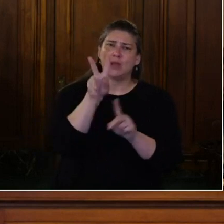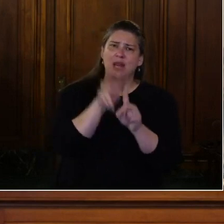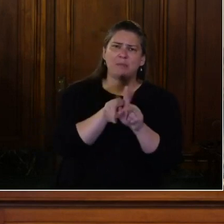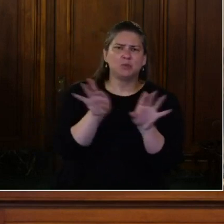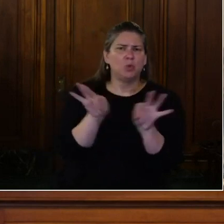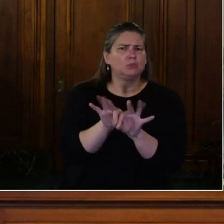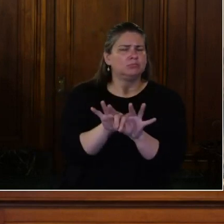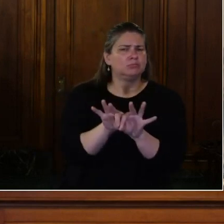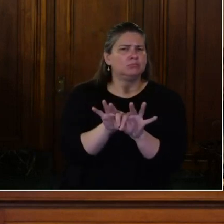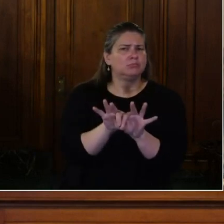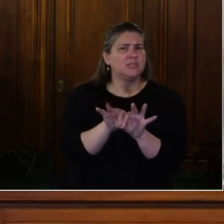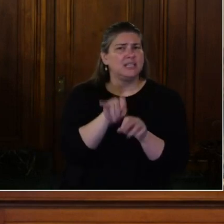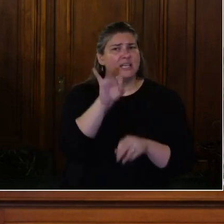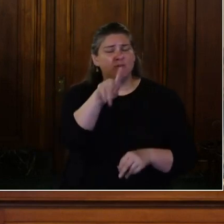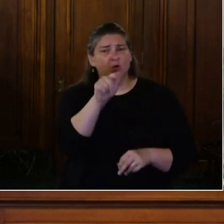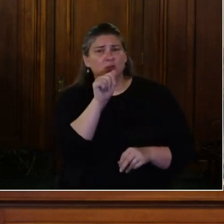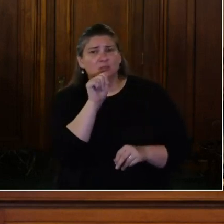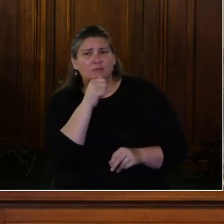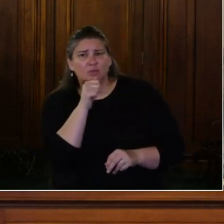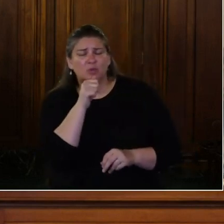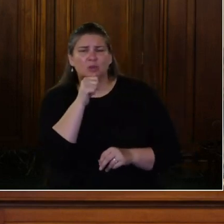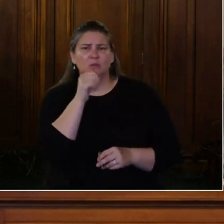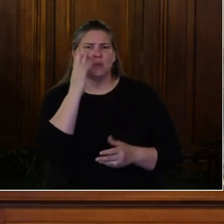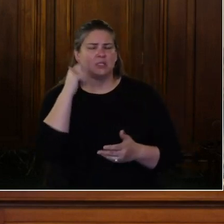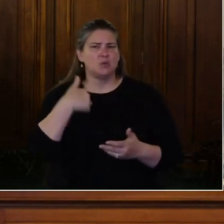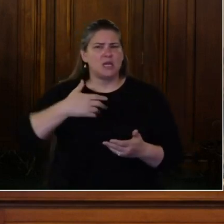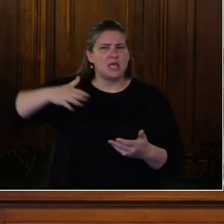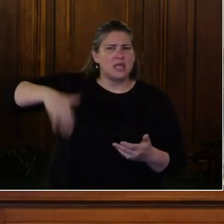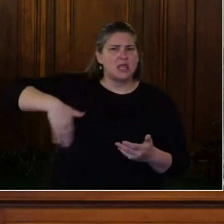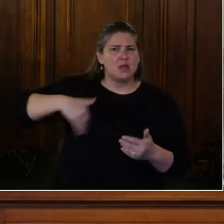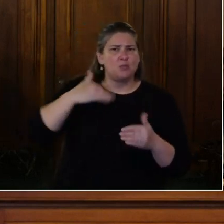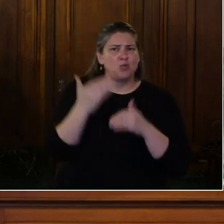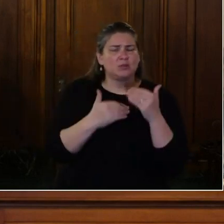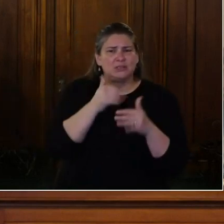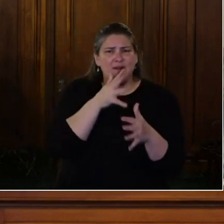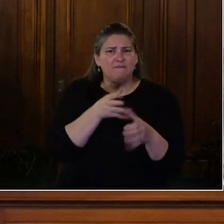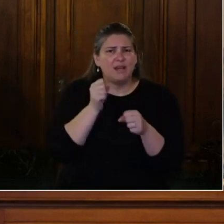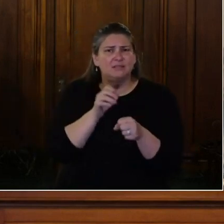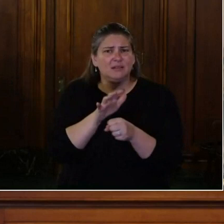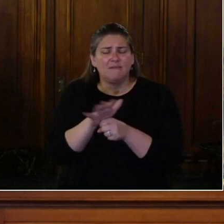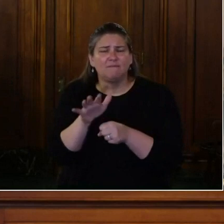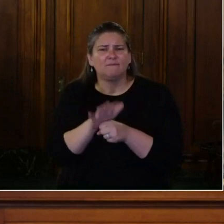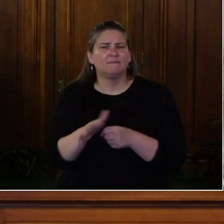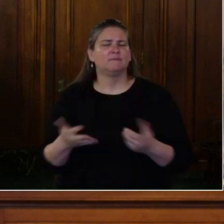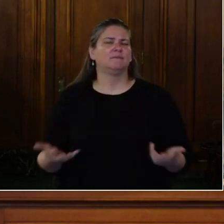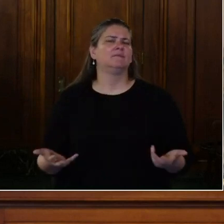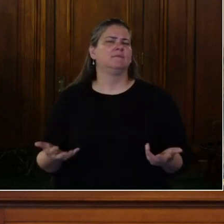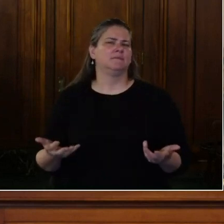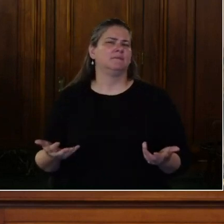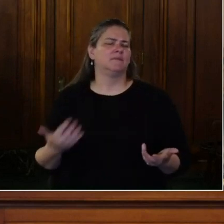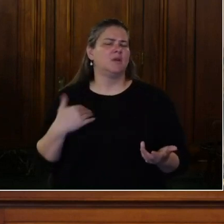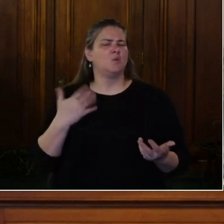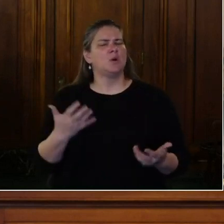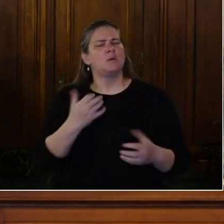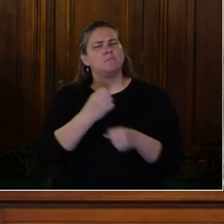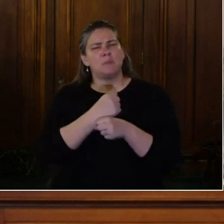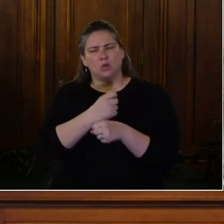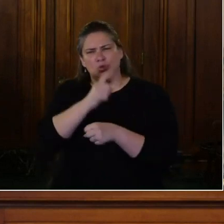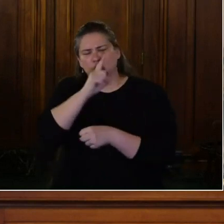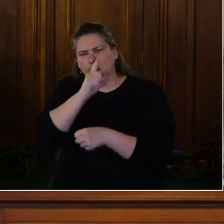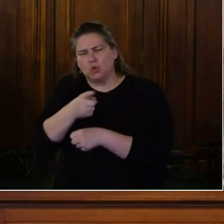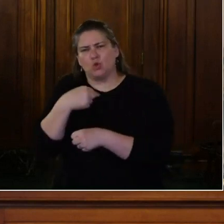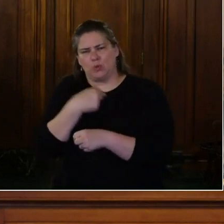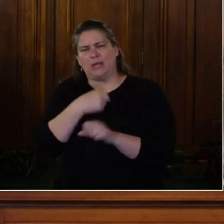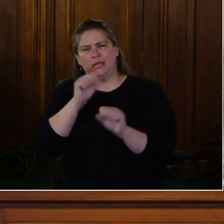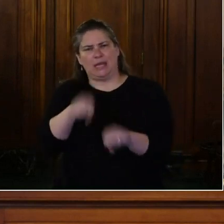to me. If you are suffering because we haven't processed it fast enough, I want to take steps to make sure